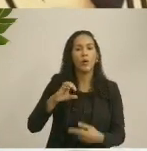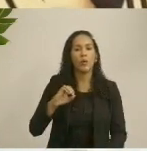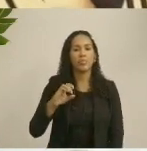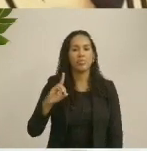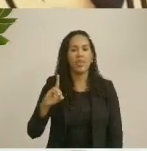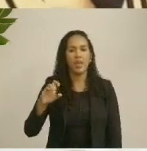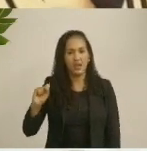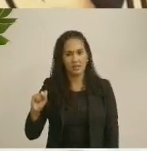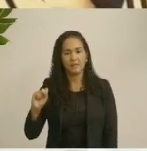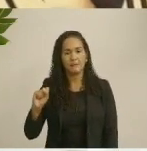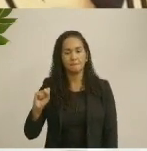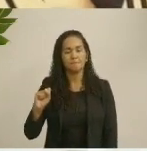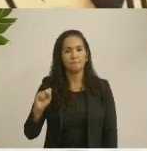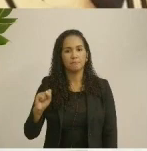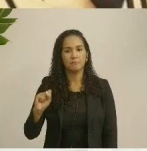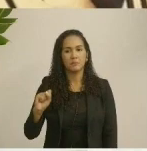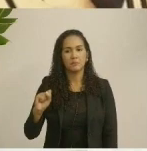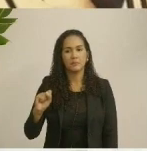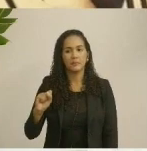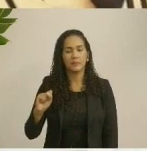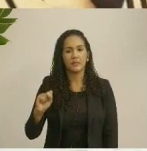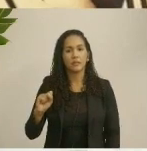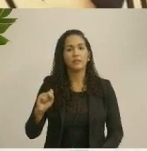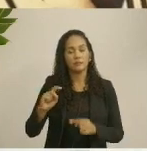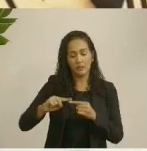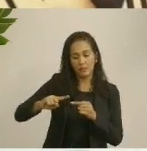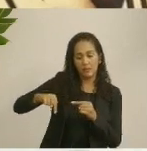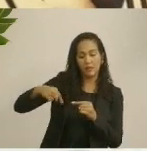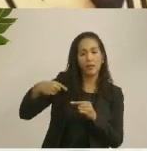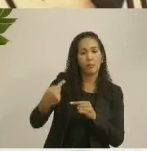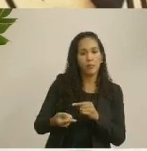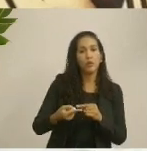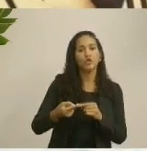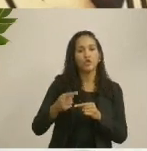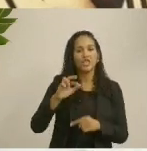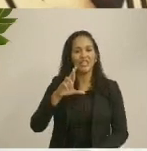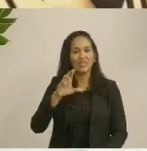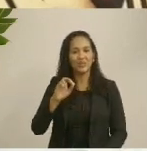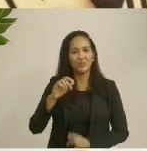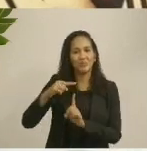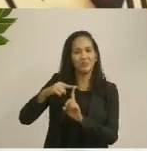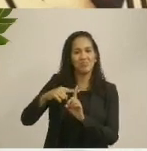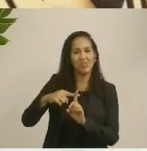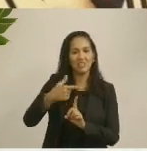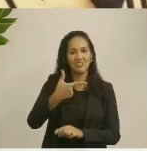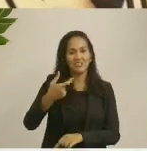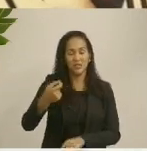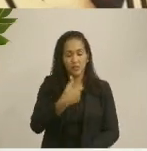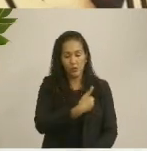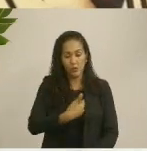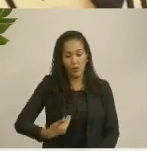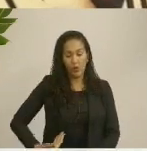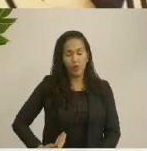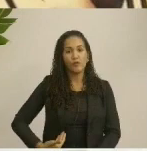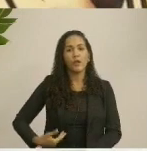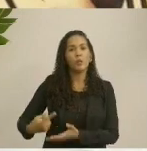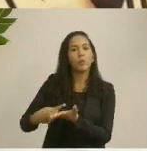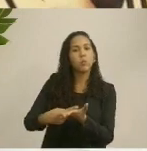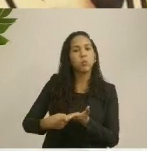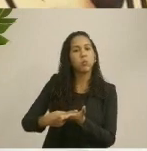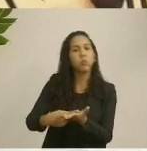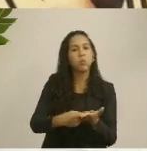out of Rio Plus 20, governments deliberated and negotiated for 3 years, and in September